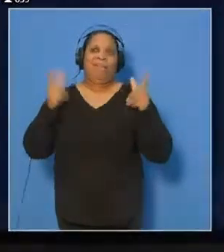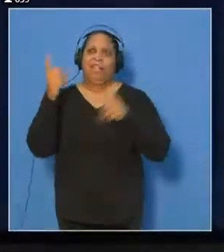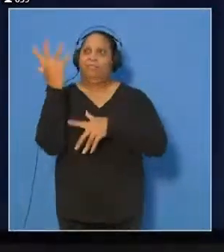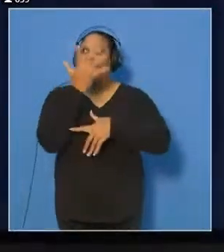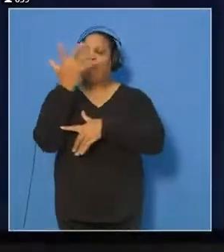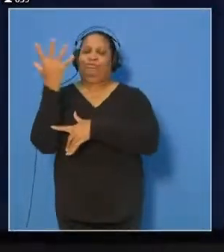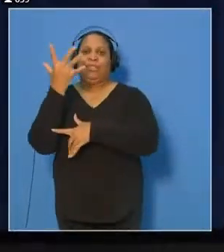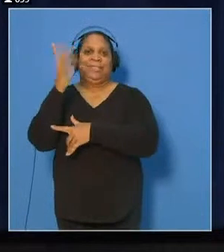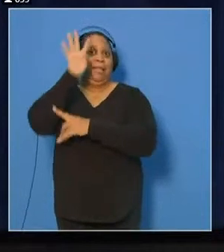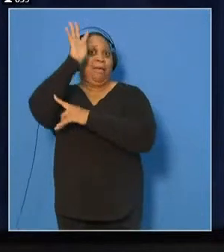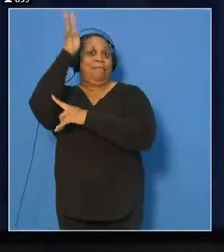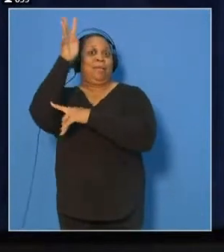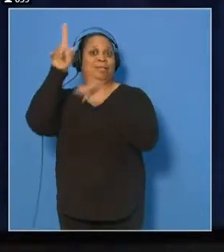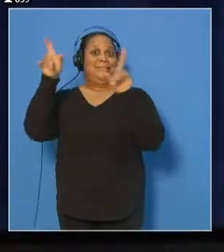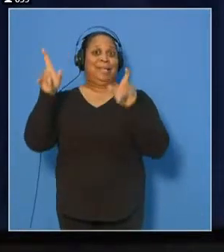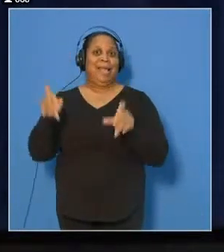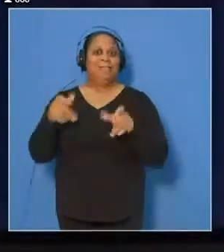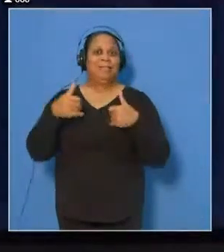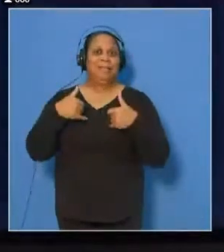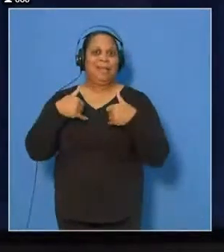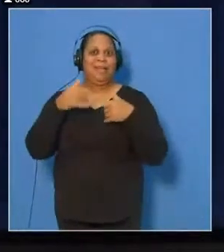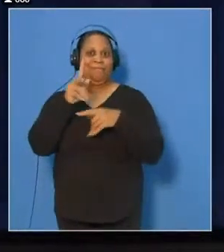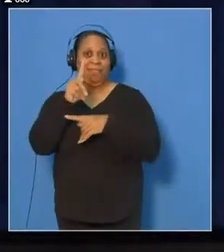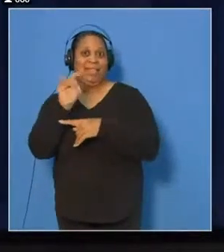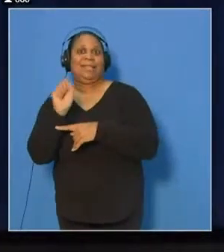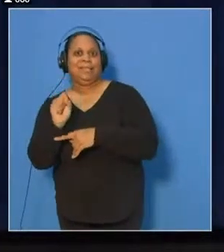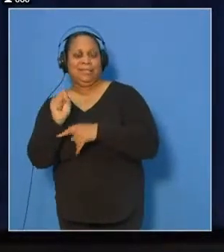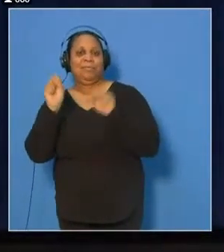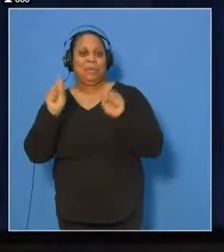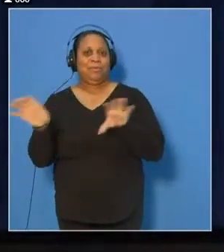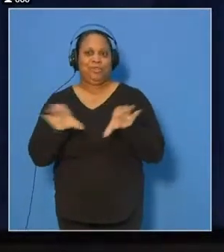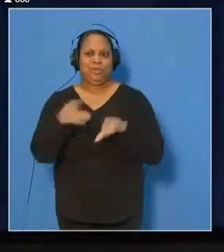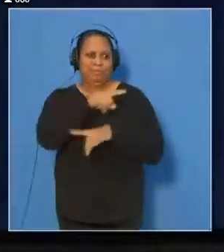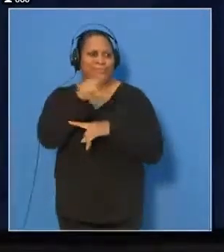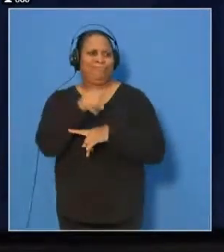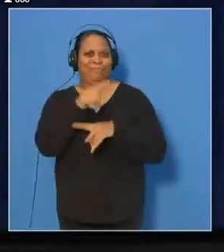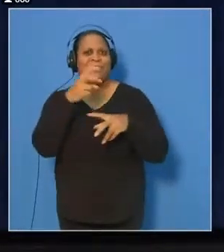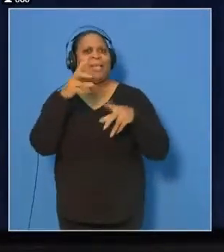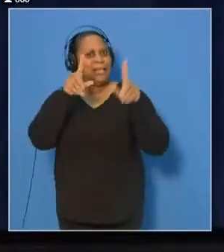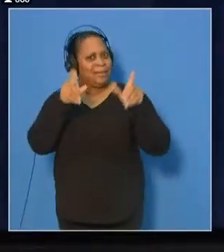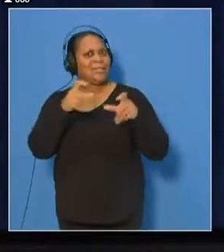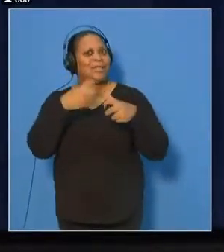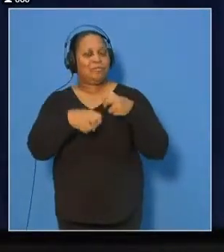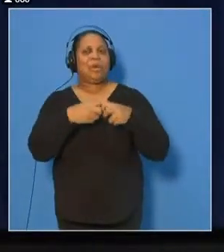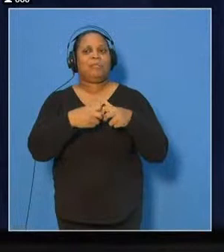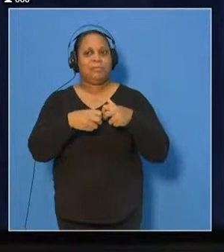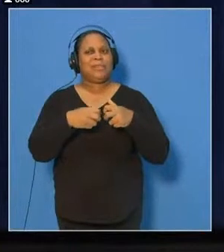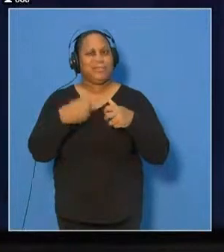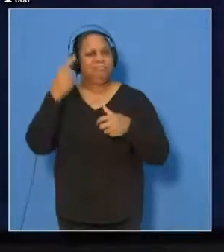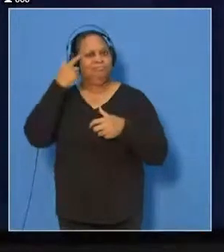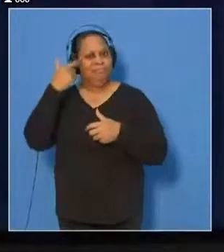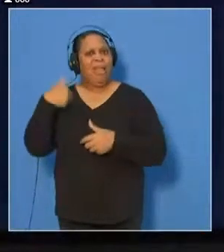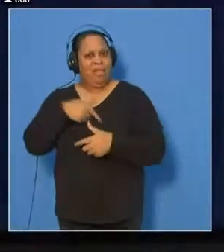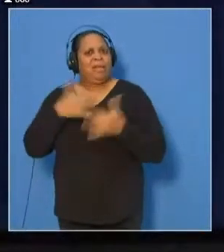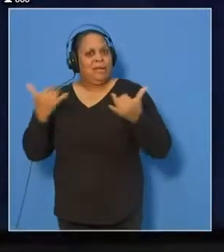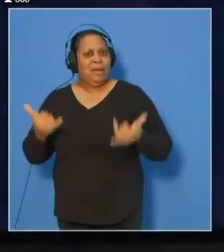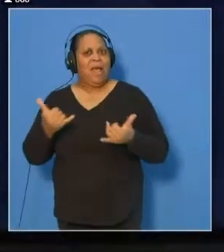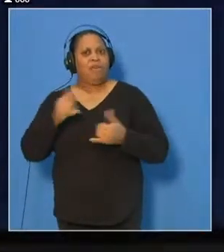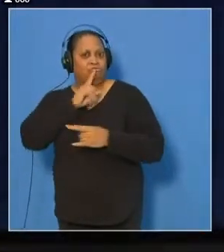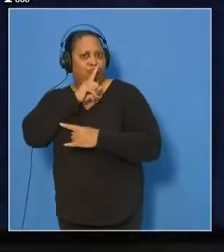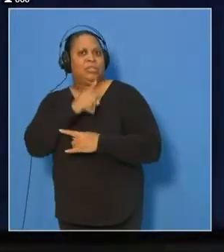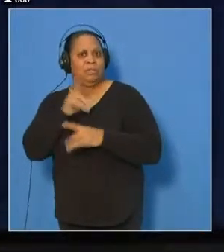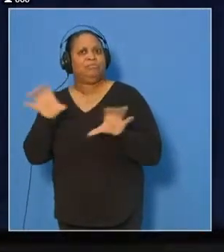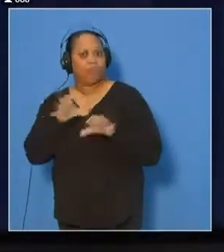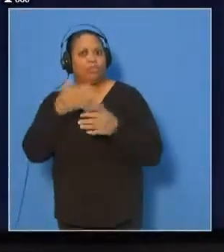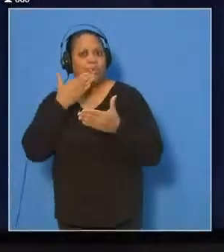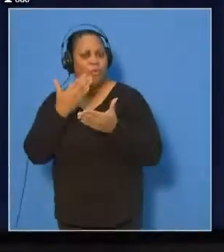actually manufacture tests and have the ability to do that, and they have testing problems, I think we're doing pretty well. And so from a percentage of our